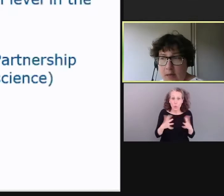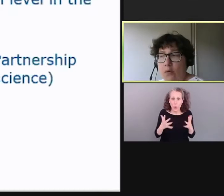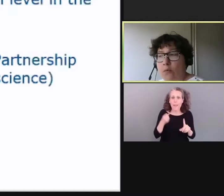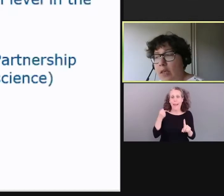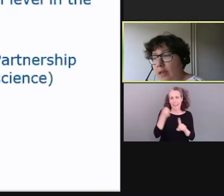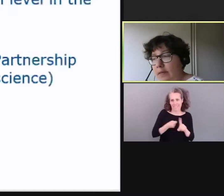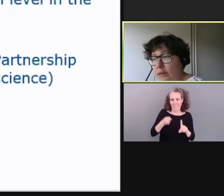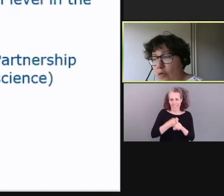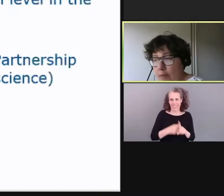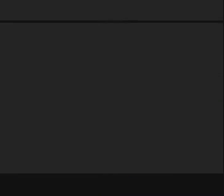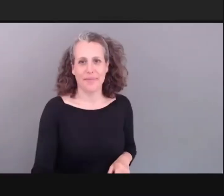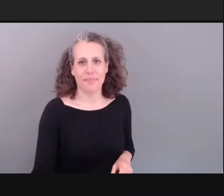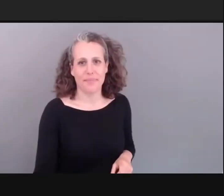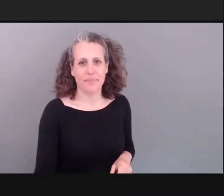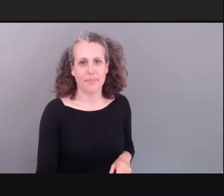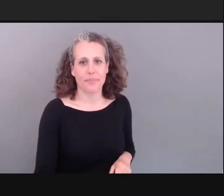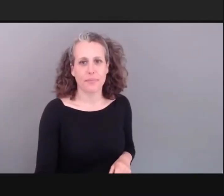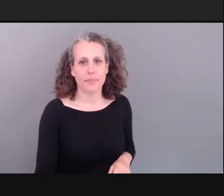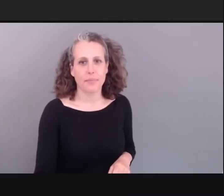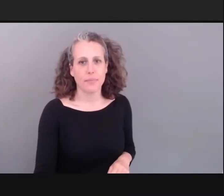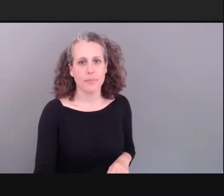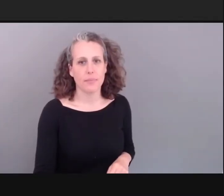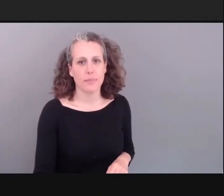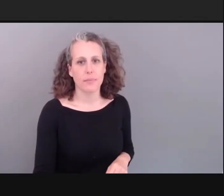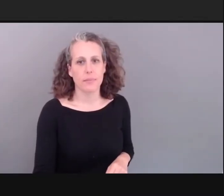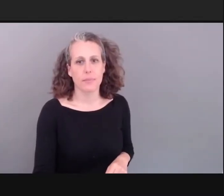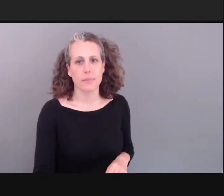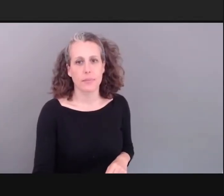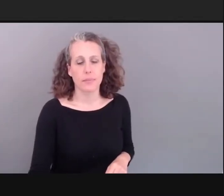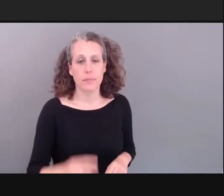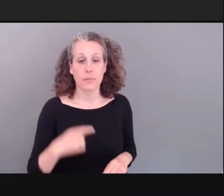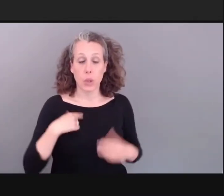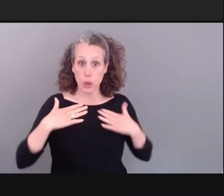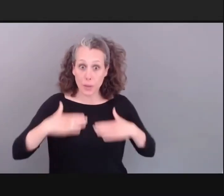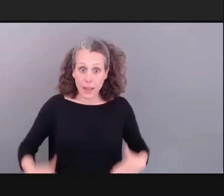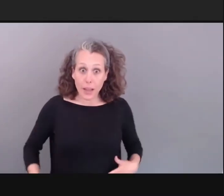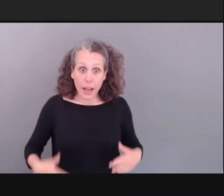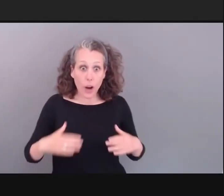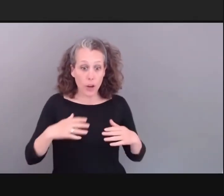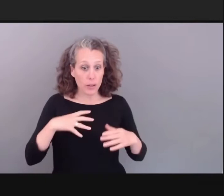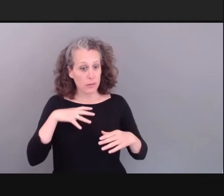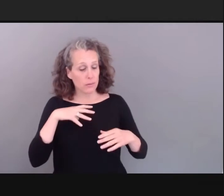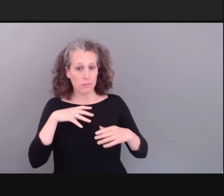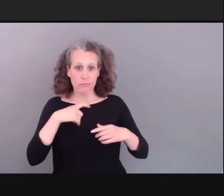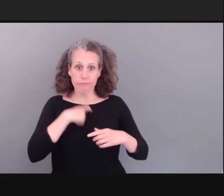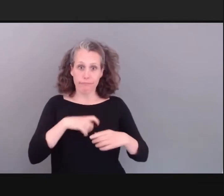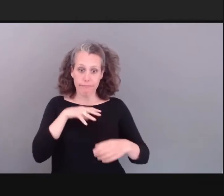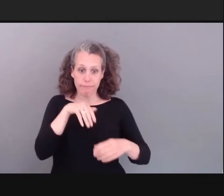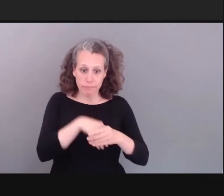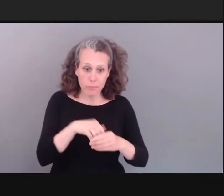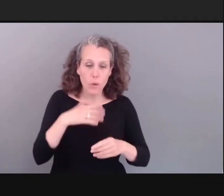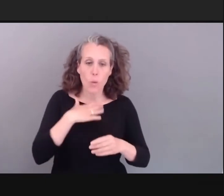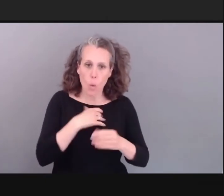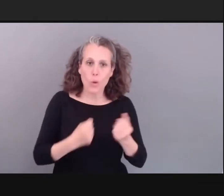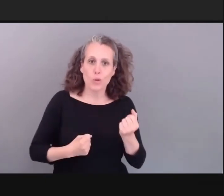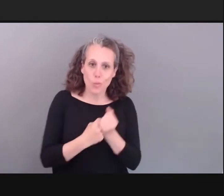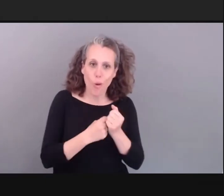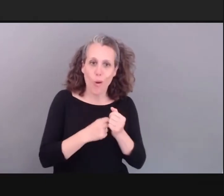advocating. We, as a humanitarian actor, we want to advocate with our development and climate colleagues for